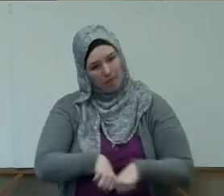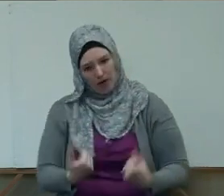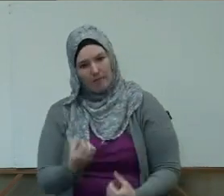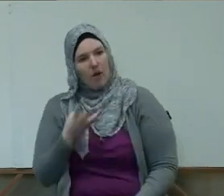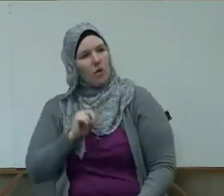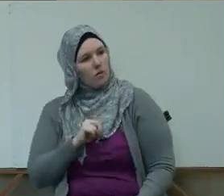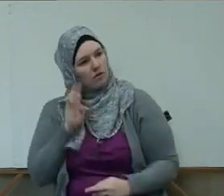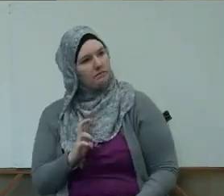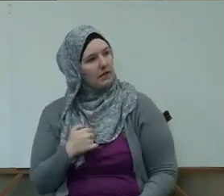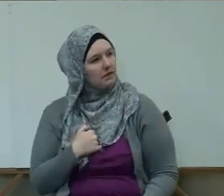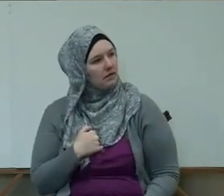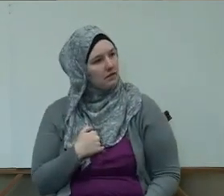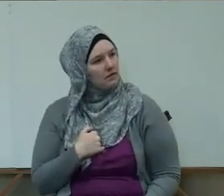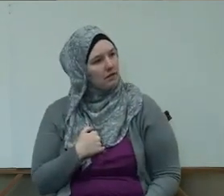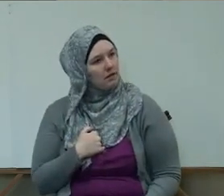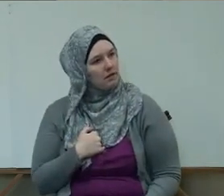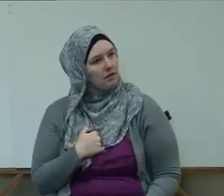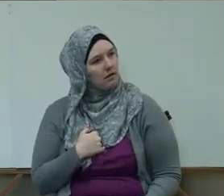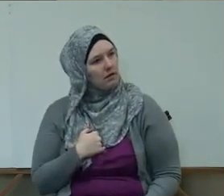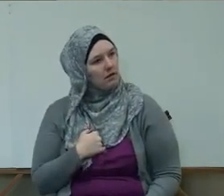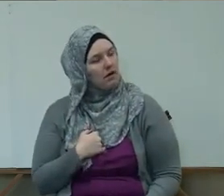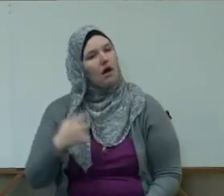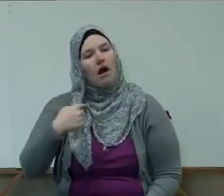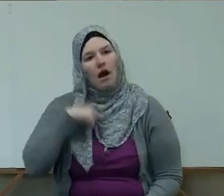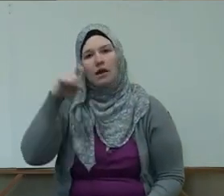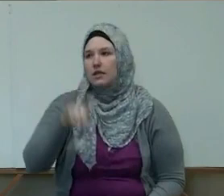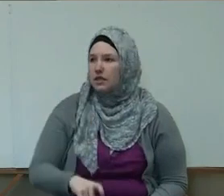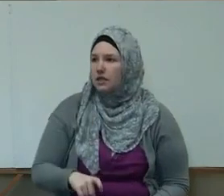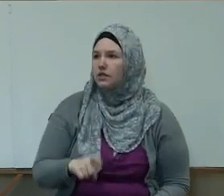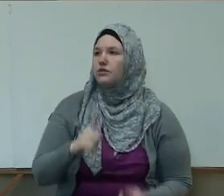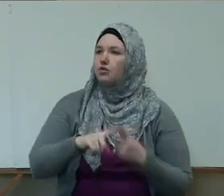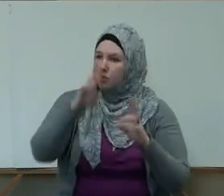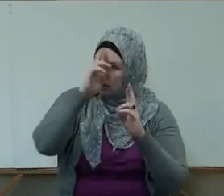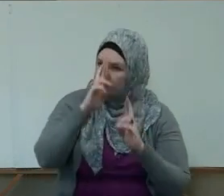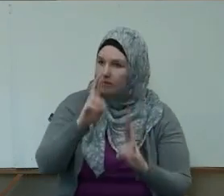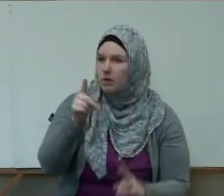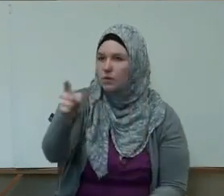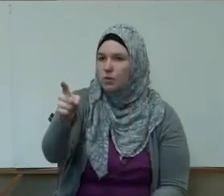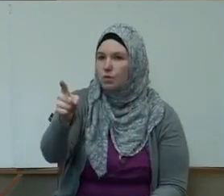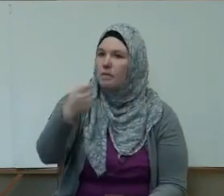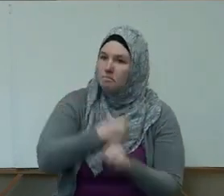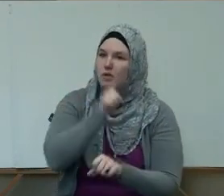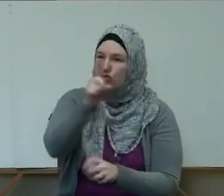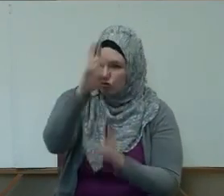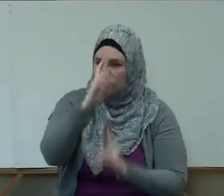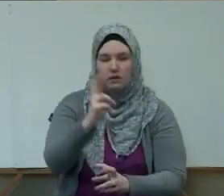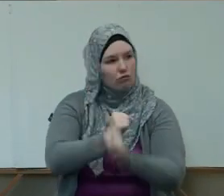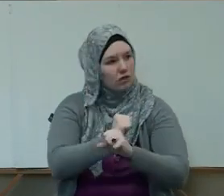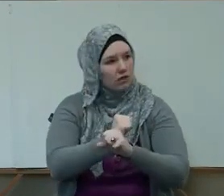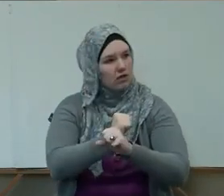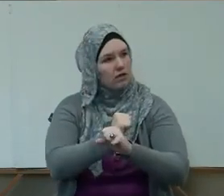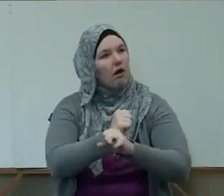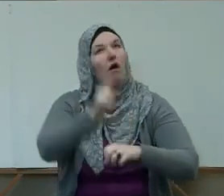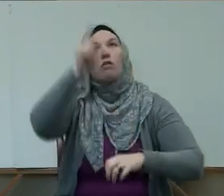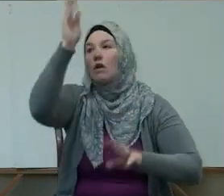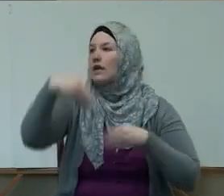own. I am exposing my own dignity to the same abuse. So brothers and sisters, Allah gave every